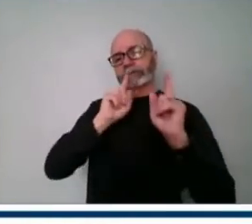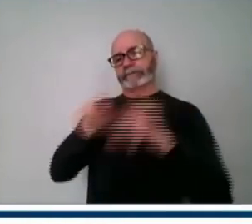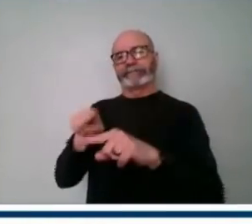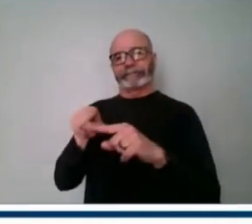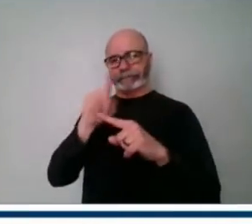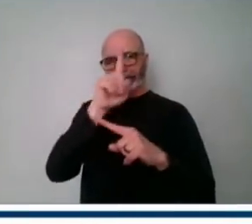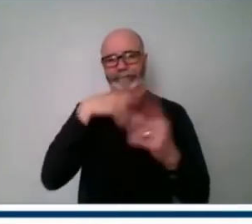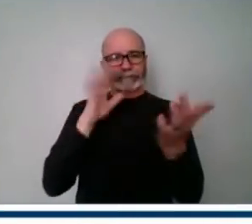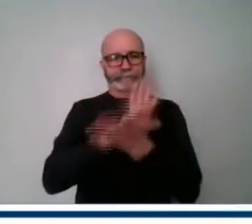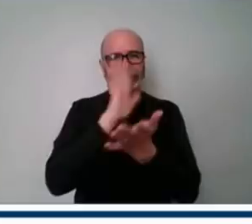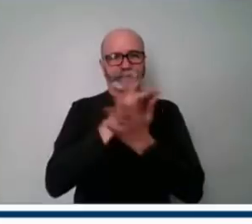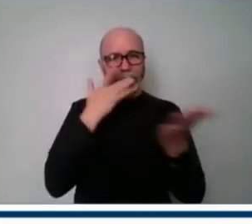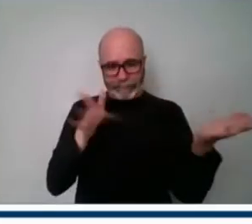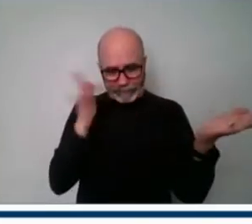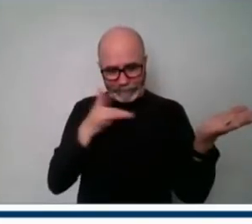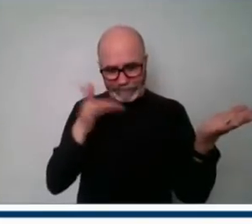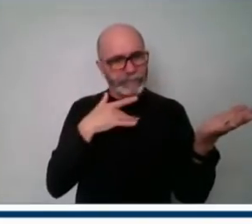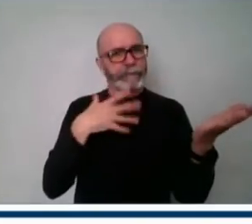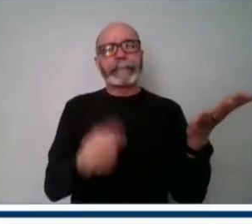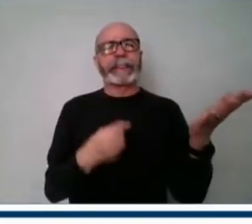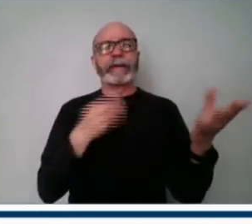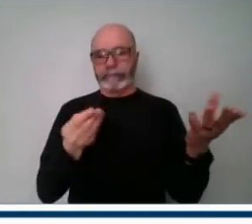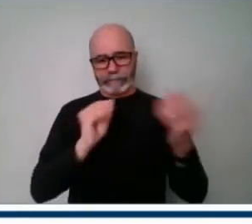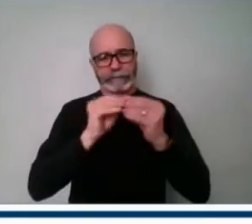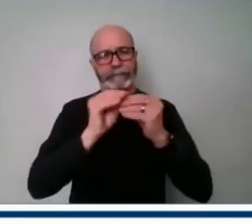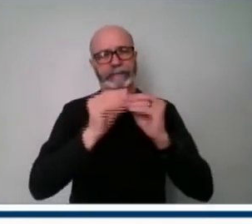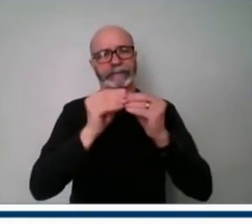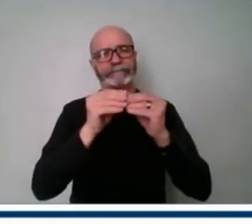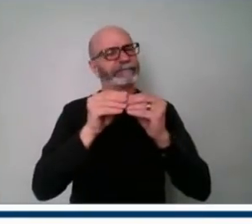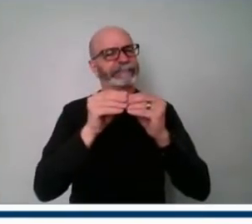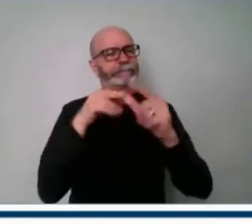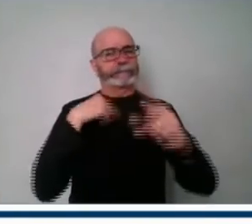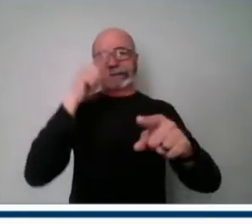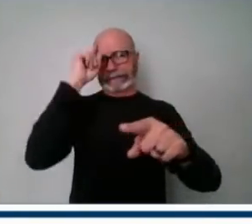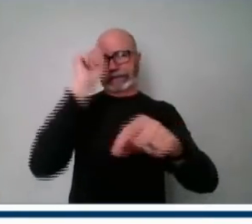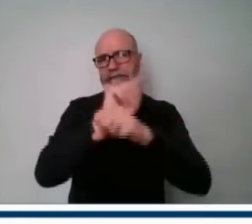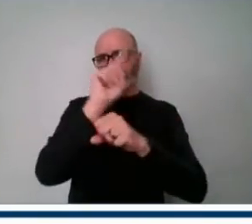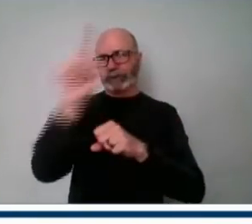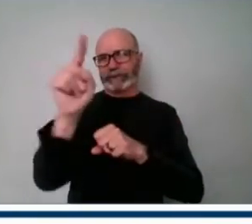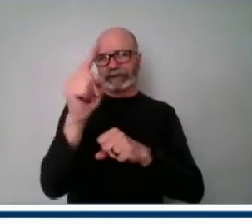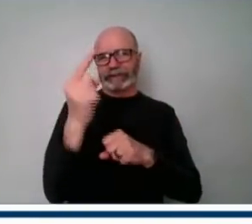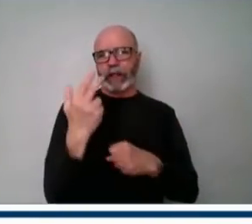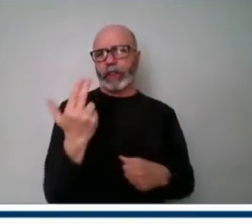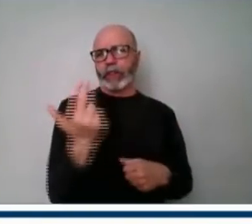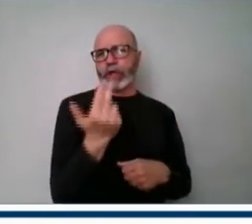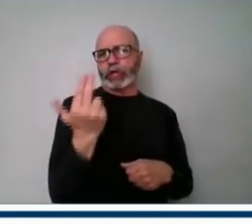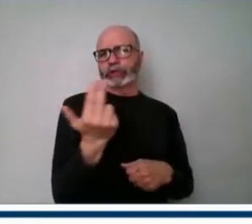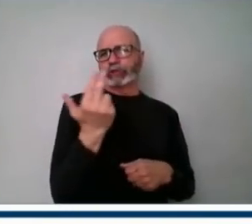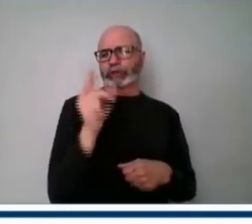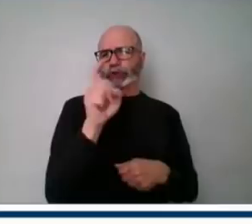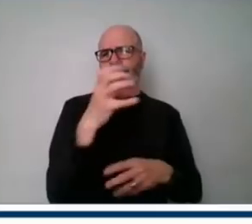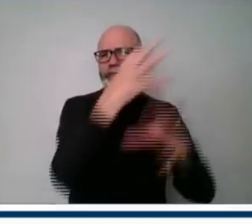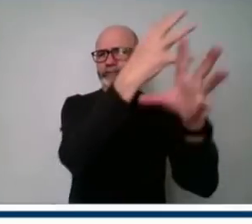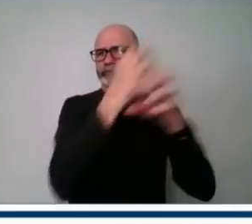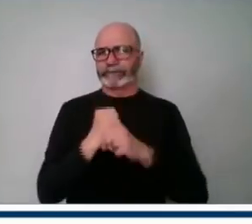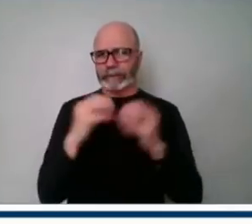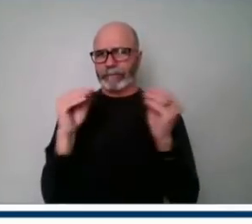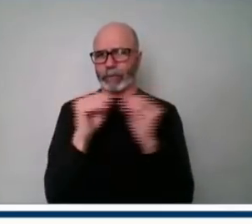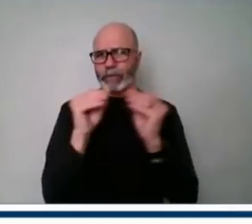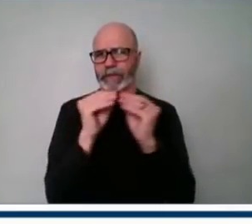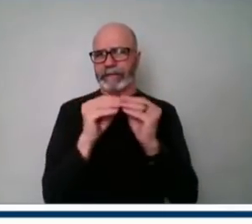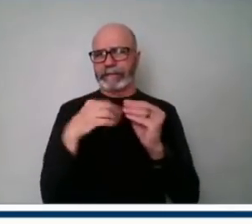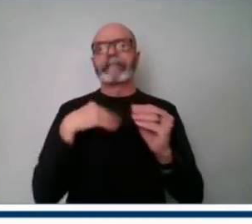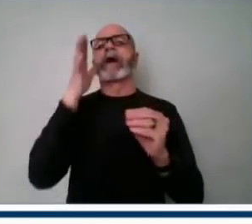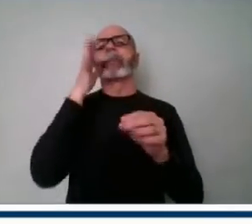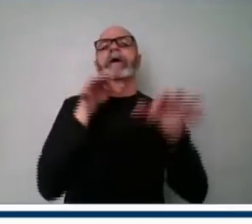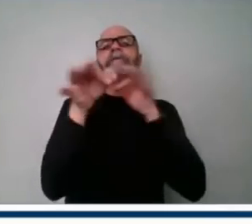we're still on track for that. I think next Thursday we're getting that, but we'll be going into much more detail at the technical briefing on Tuesday about